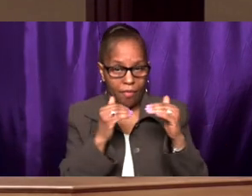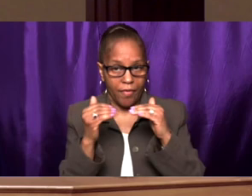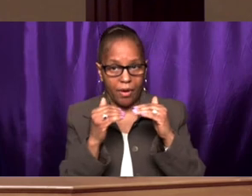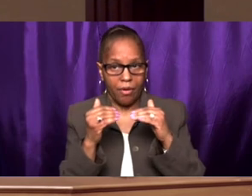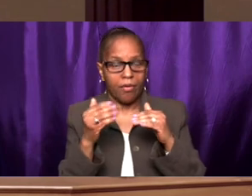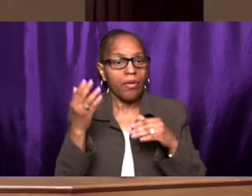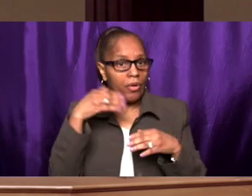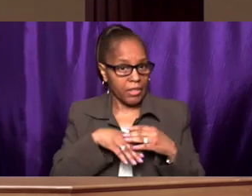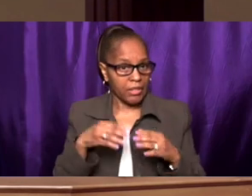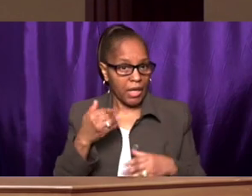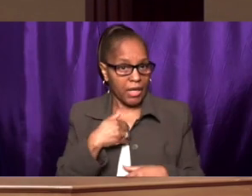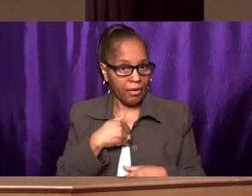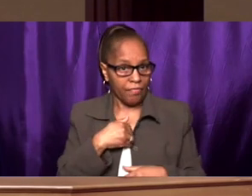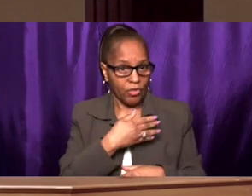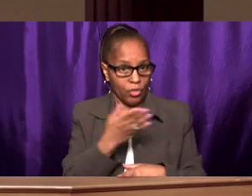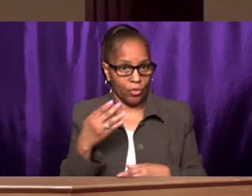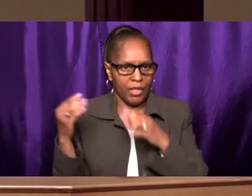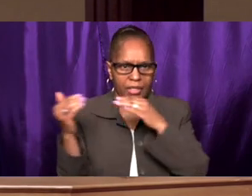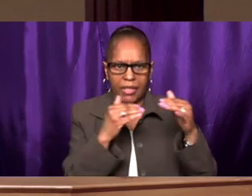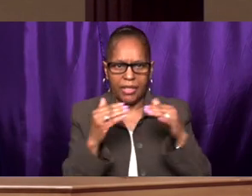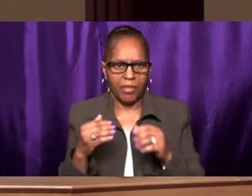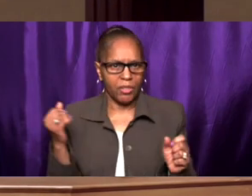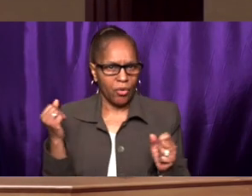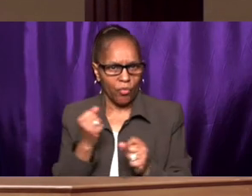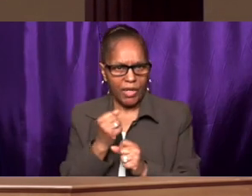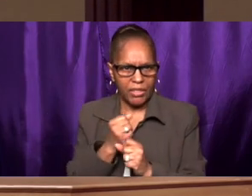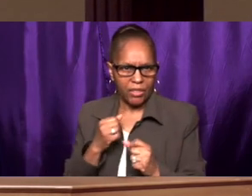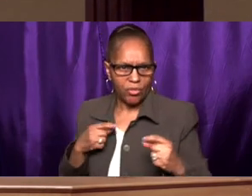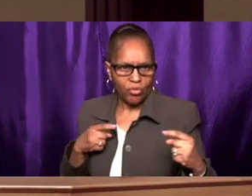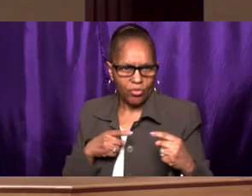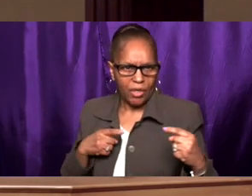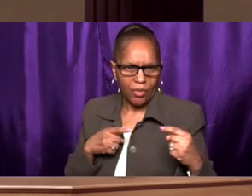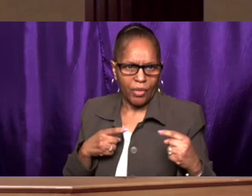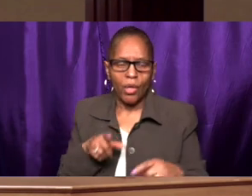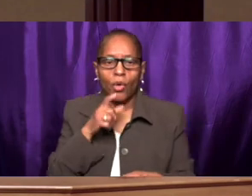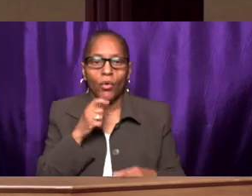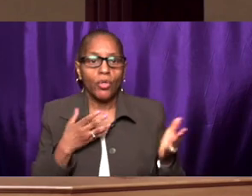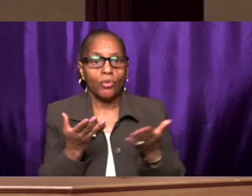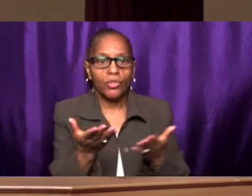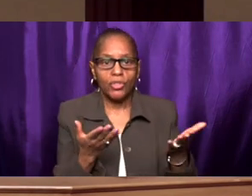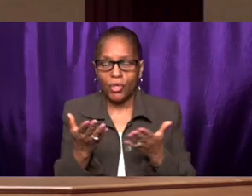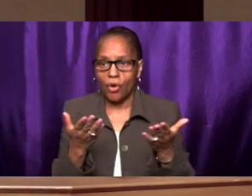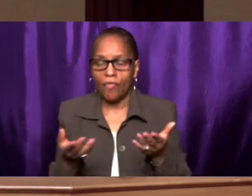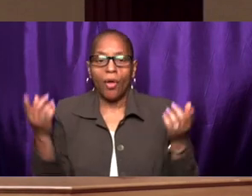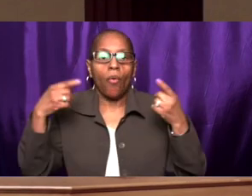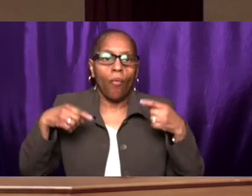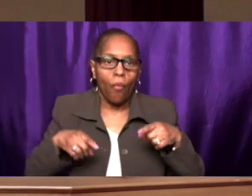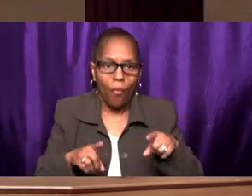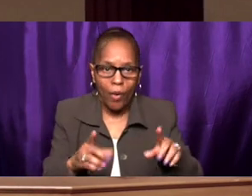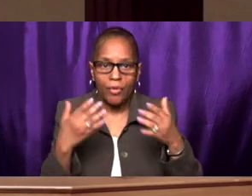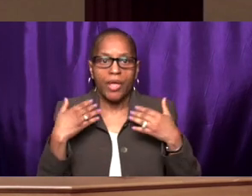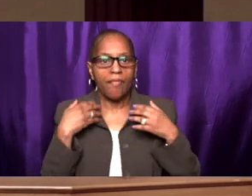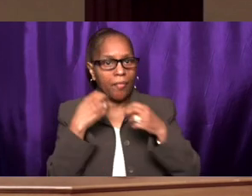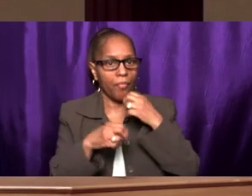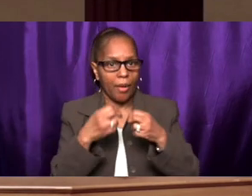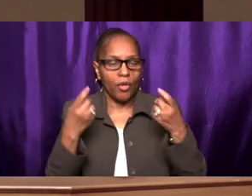inside of you, and the enemy is wrestling to see who you gonna serve in the midst of the hell. While you're crying,